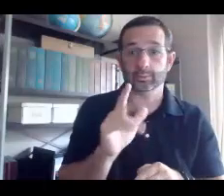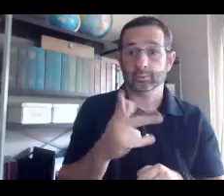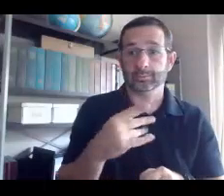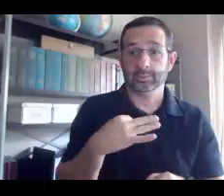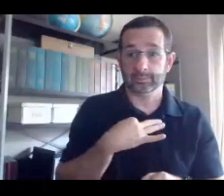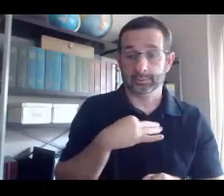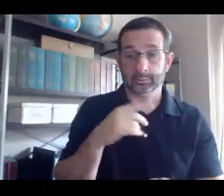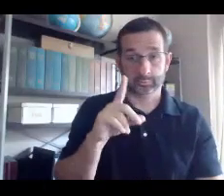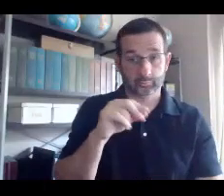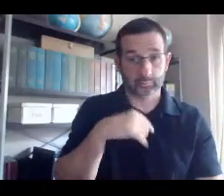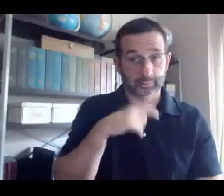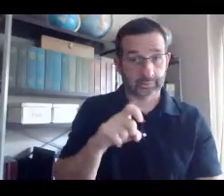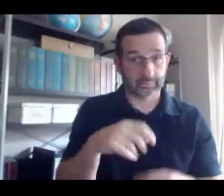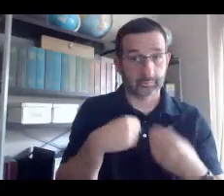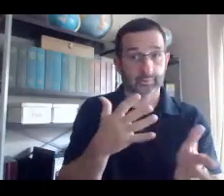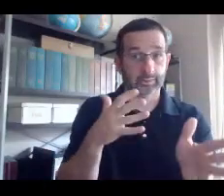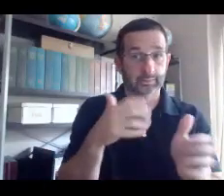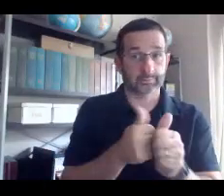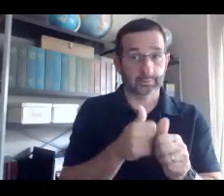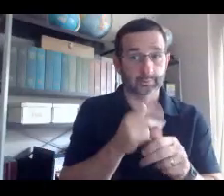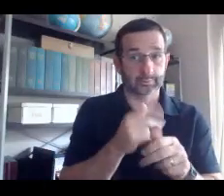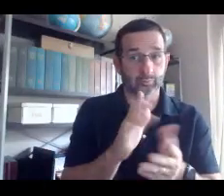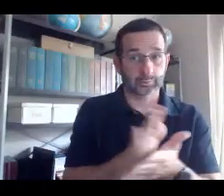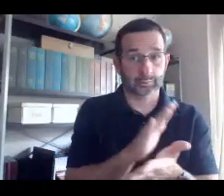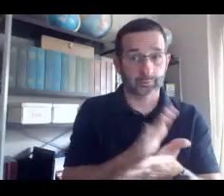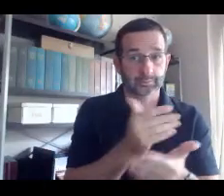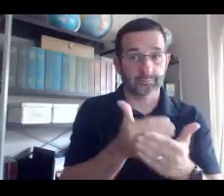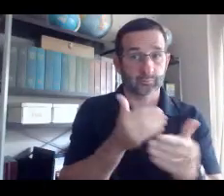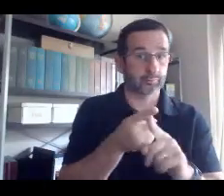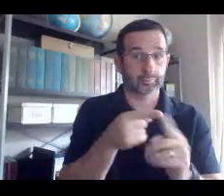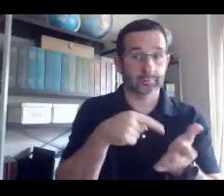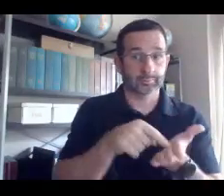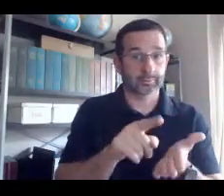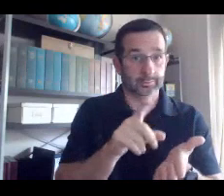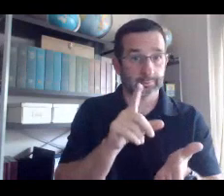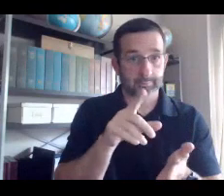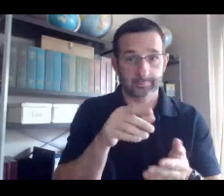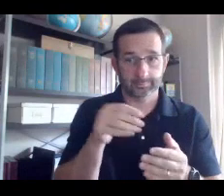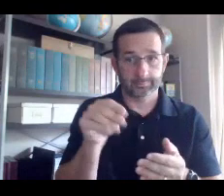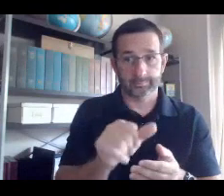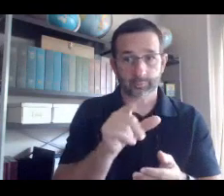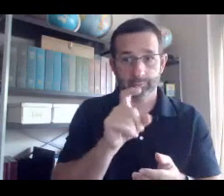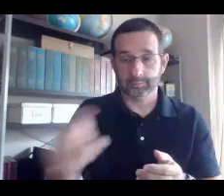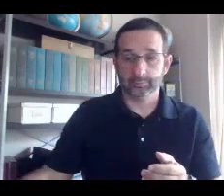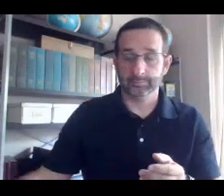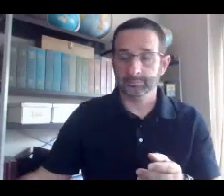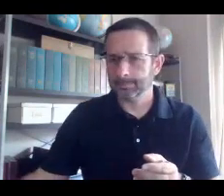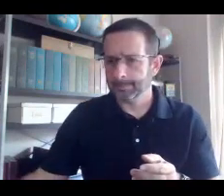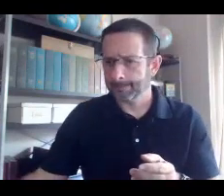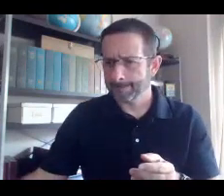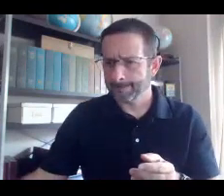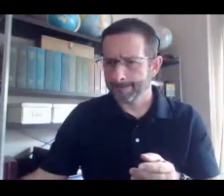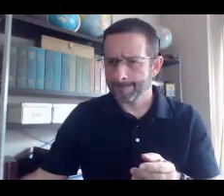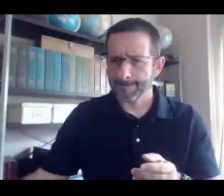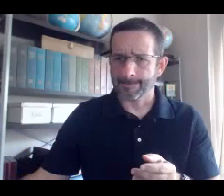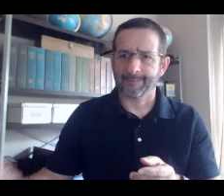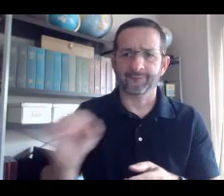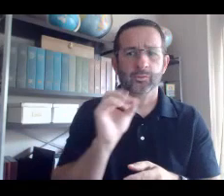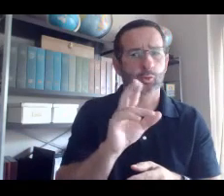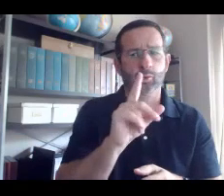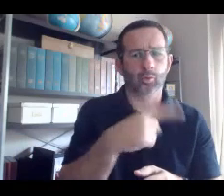So if we have a loan change, do we have to provide those updated